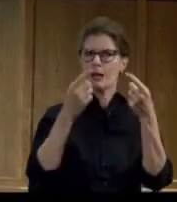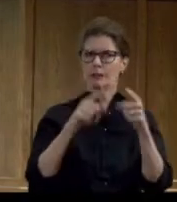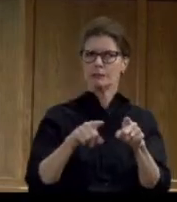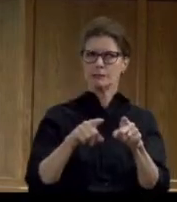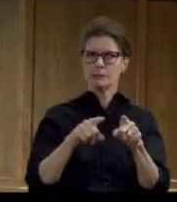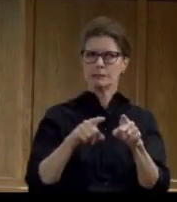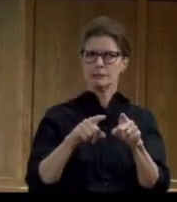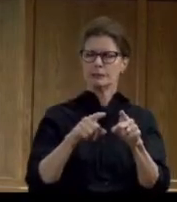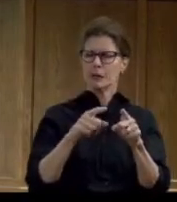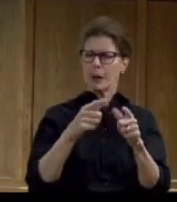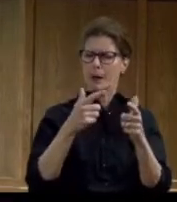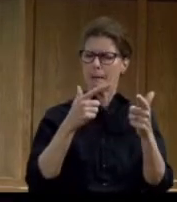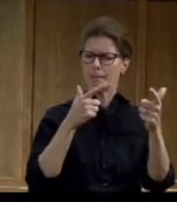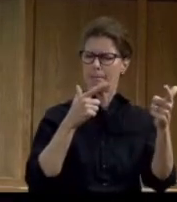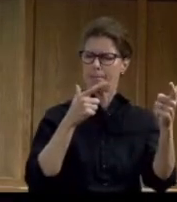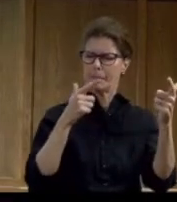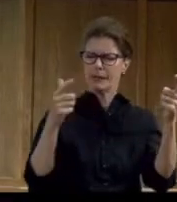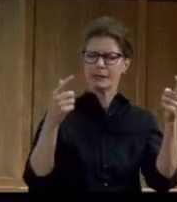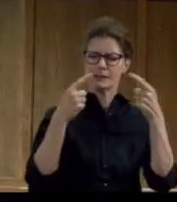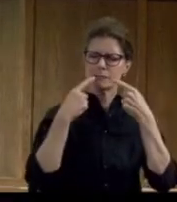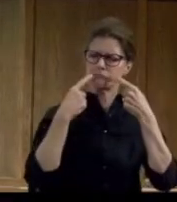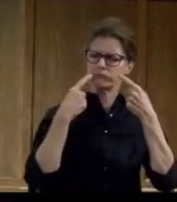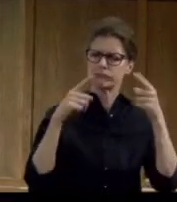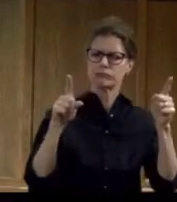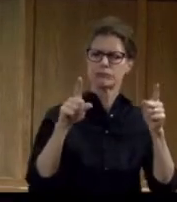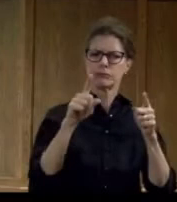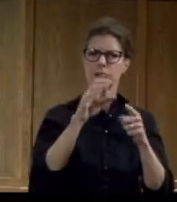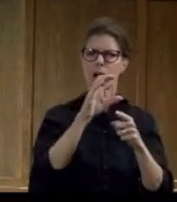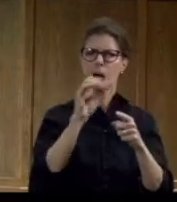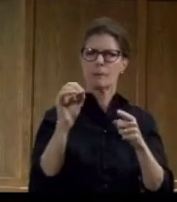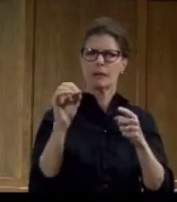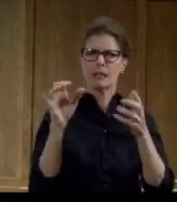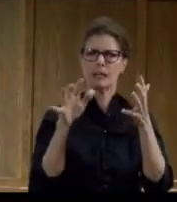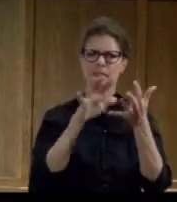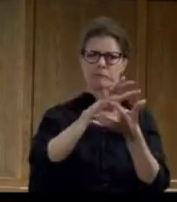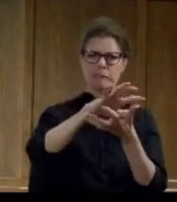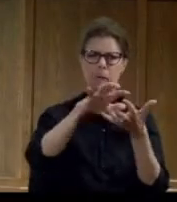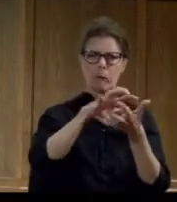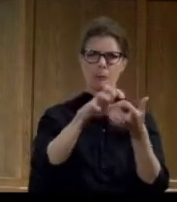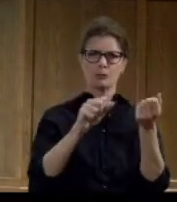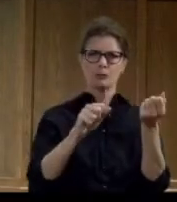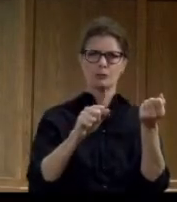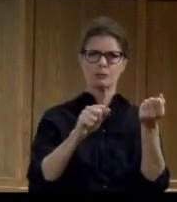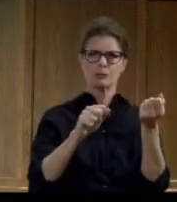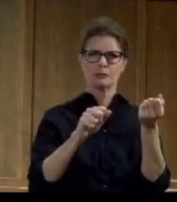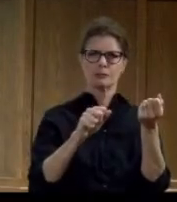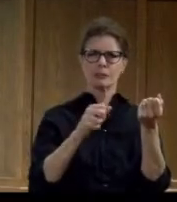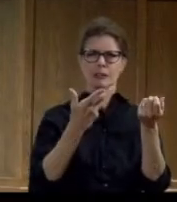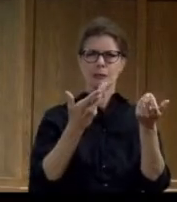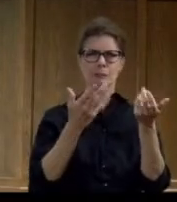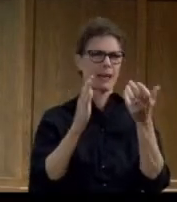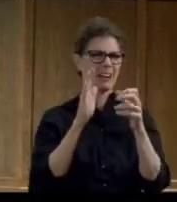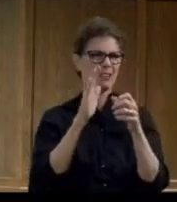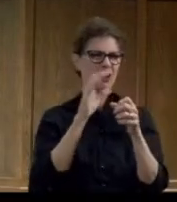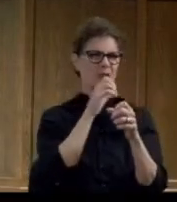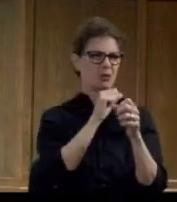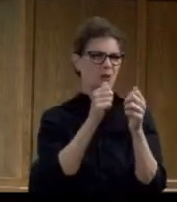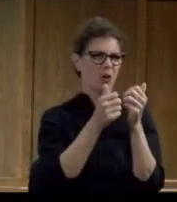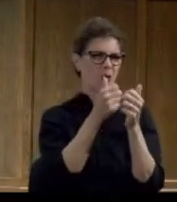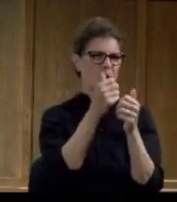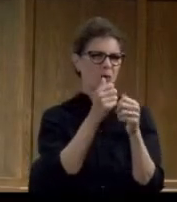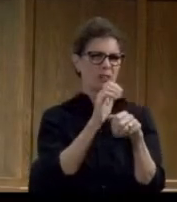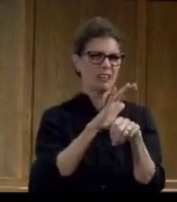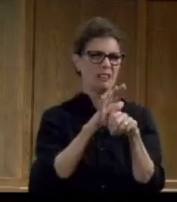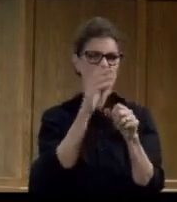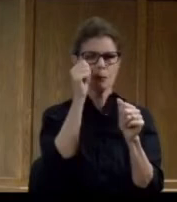of corporate corruption that there's ever been. And if you're old enough, you'll remember this. If you're young, this might be the first time you've heard about this. You guys